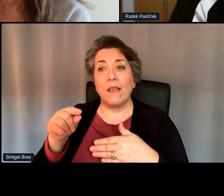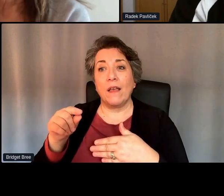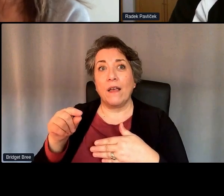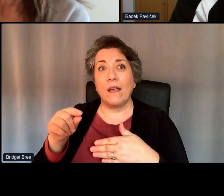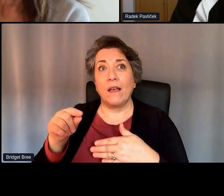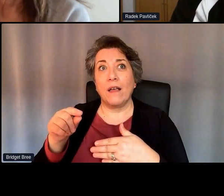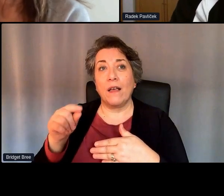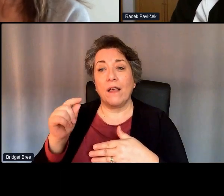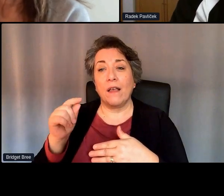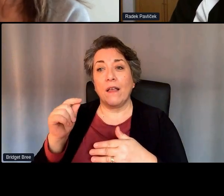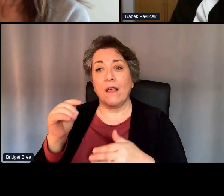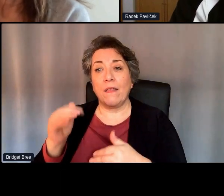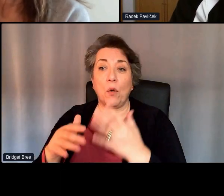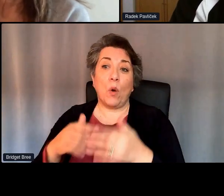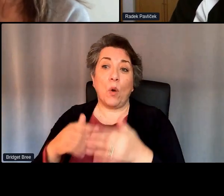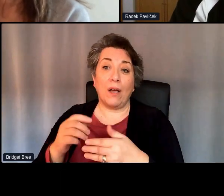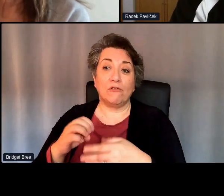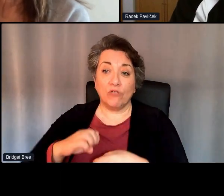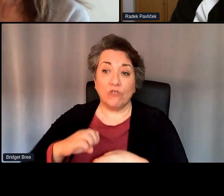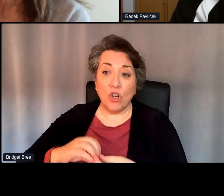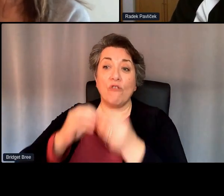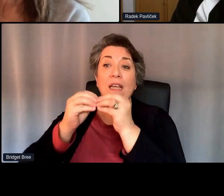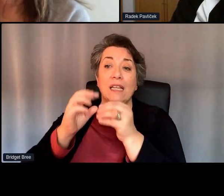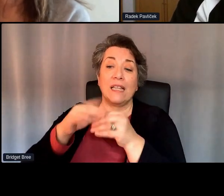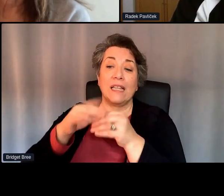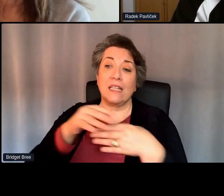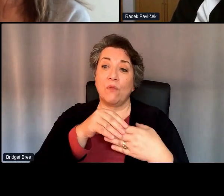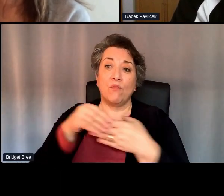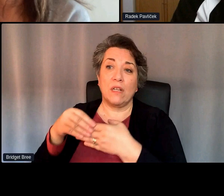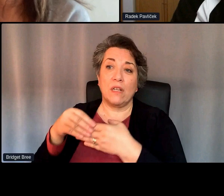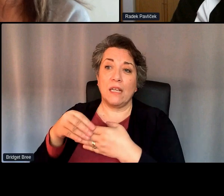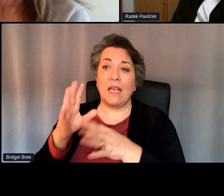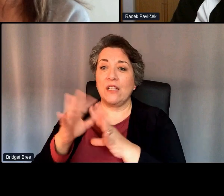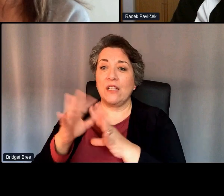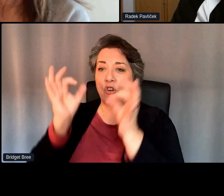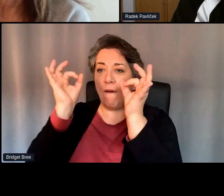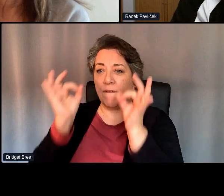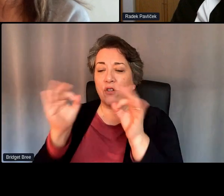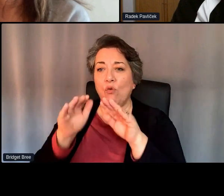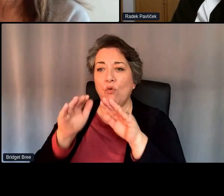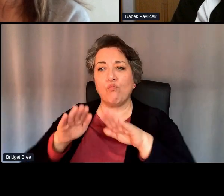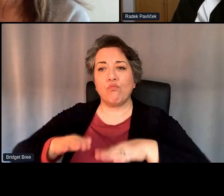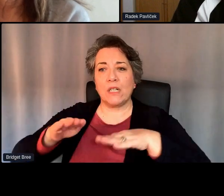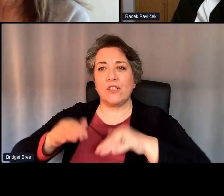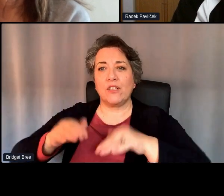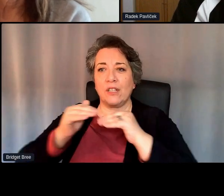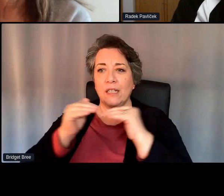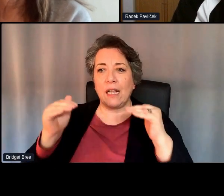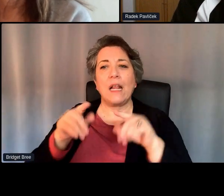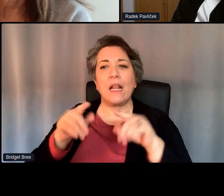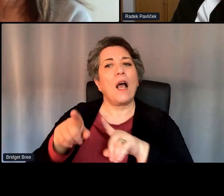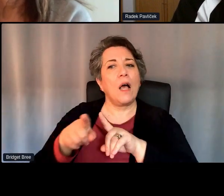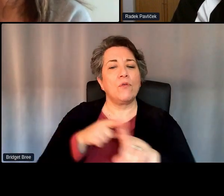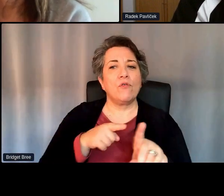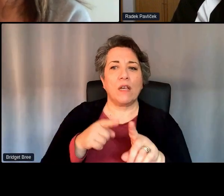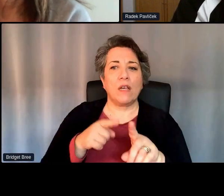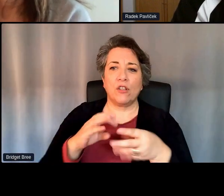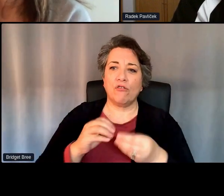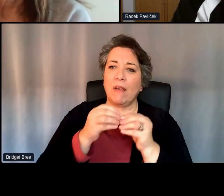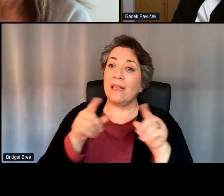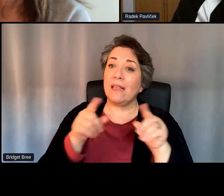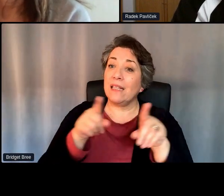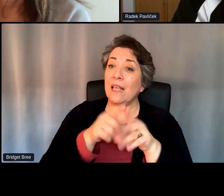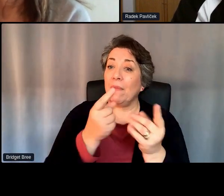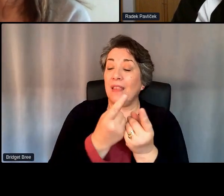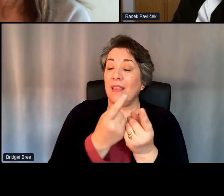developing together this apprenticeship. And it's an official British standard. And I'm trying to do something like that in Germany, and my